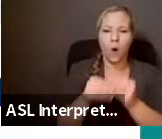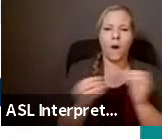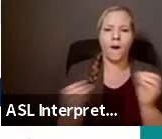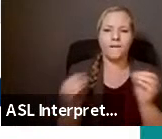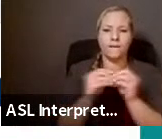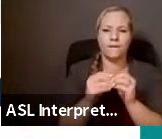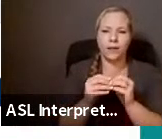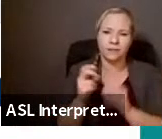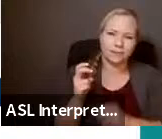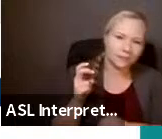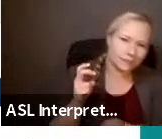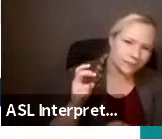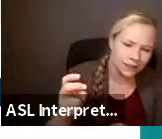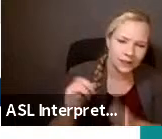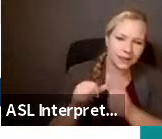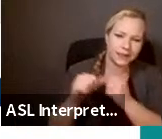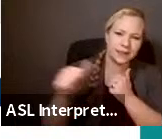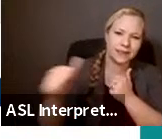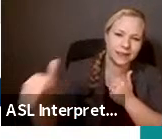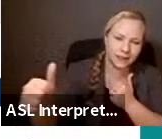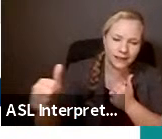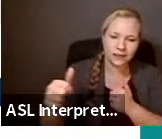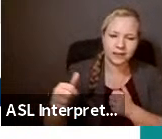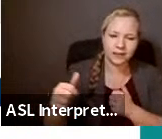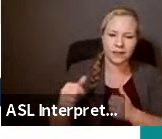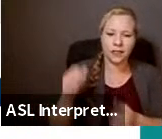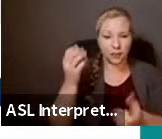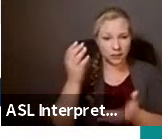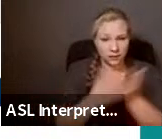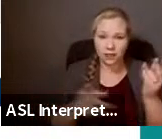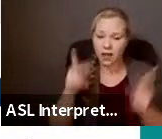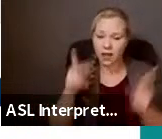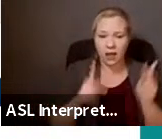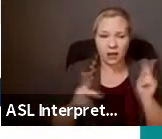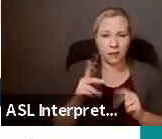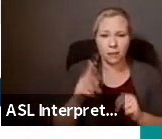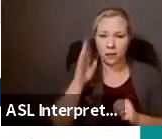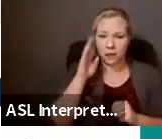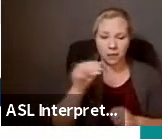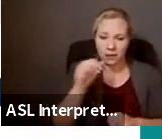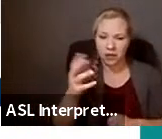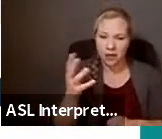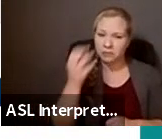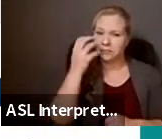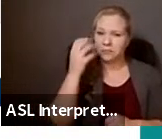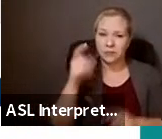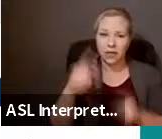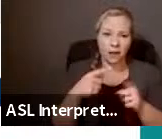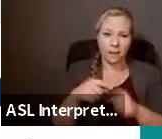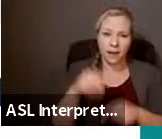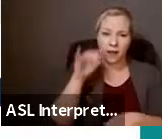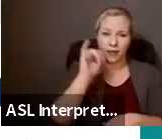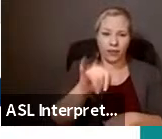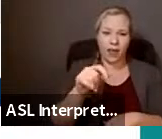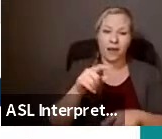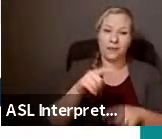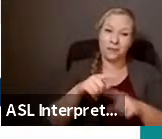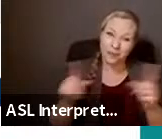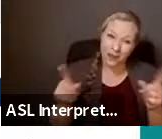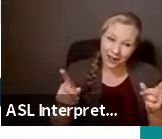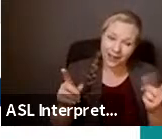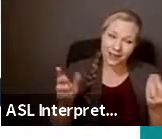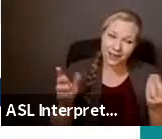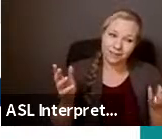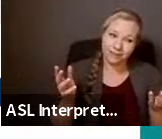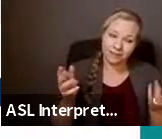Don't think it would be an impediment to drivers or bicyclists, but it could be for pedestrians and wheelchair users, unless they might have access